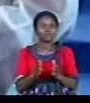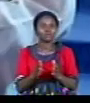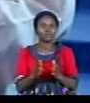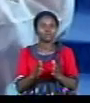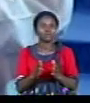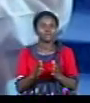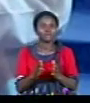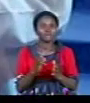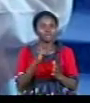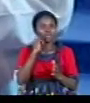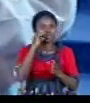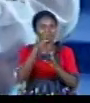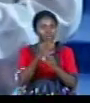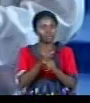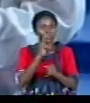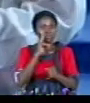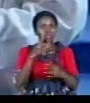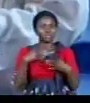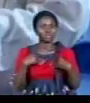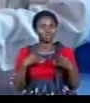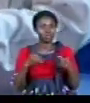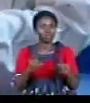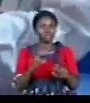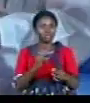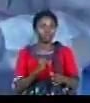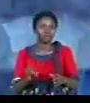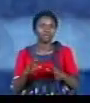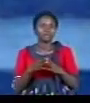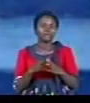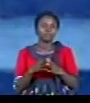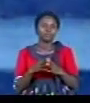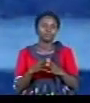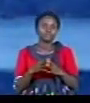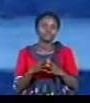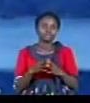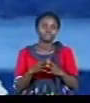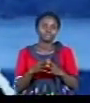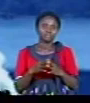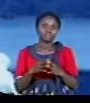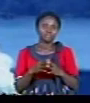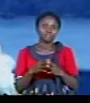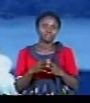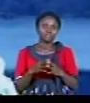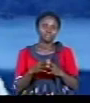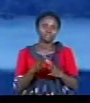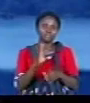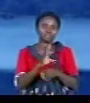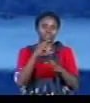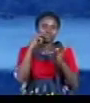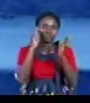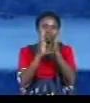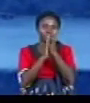received her healing. Testify, sister. Church,